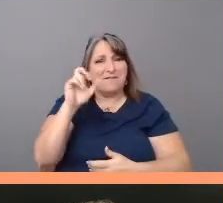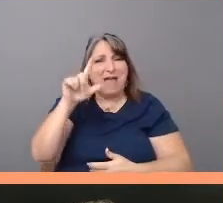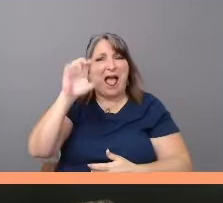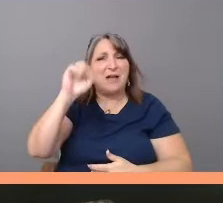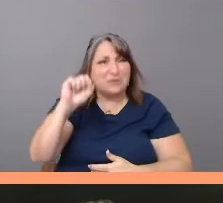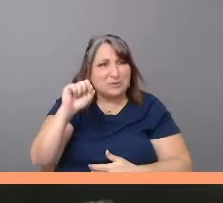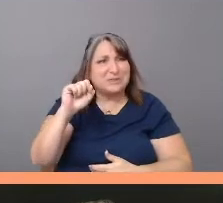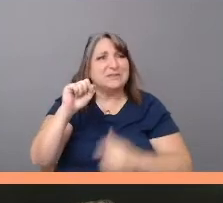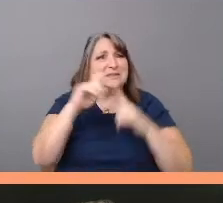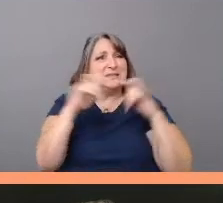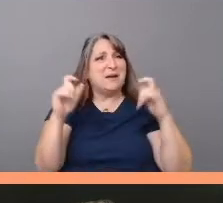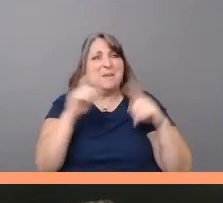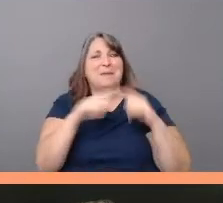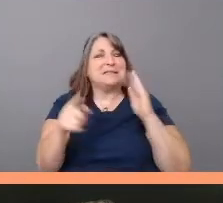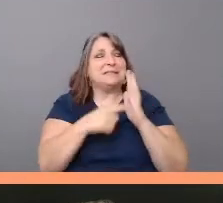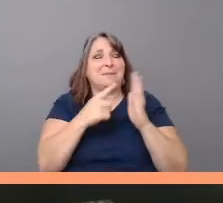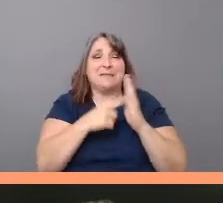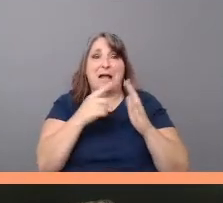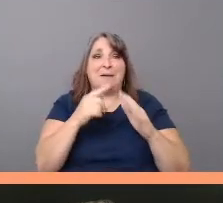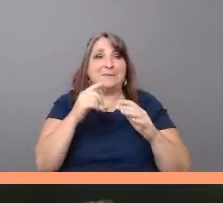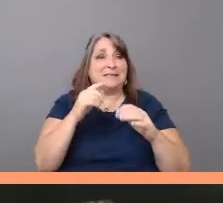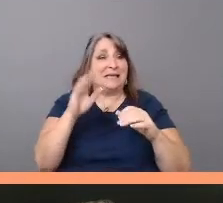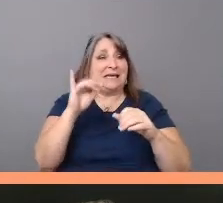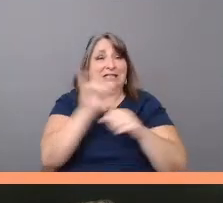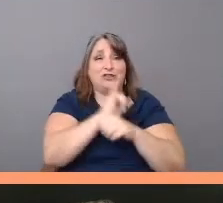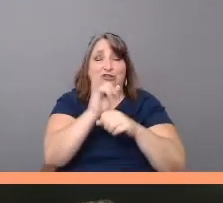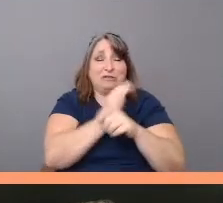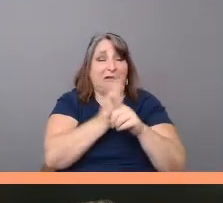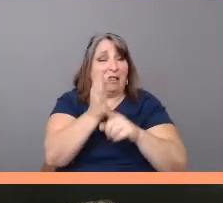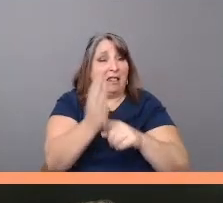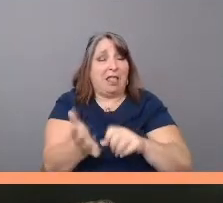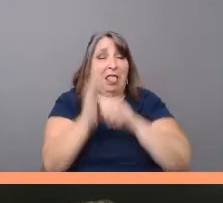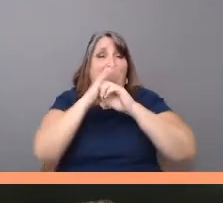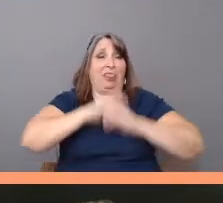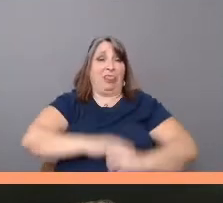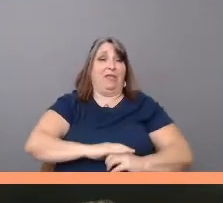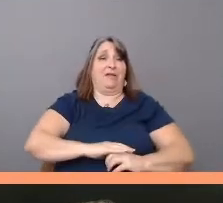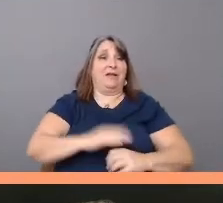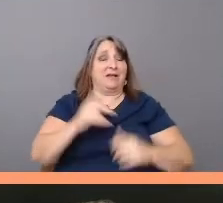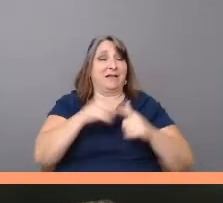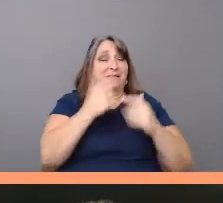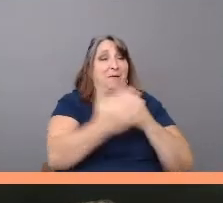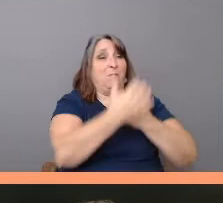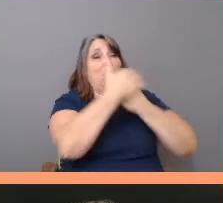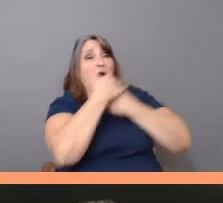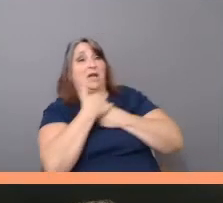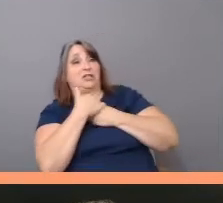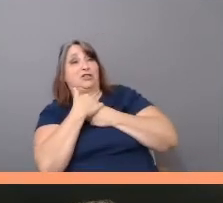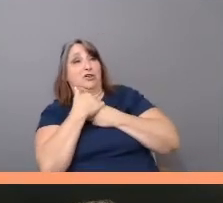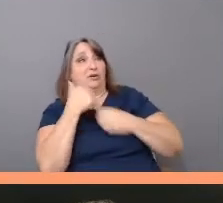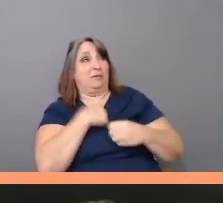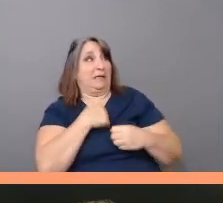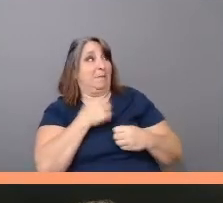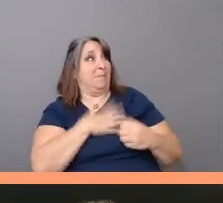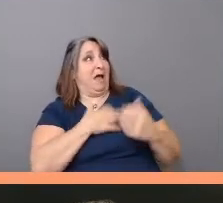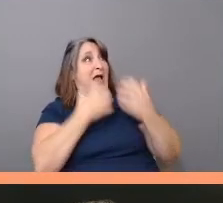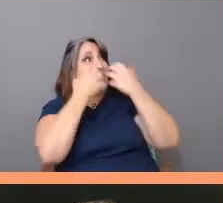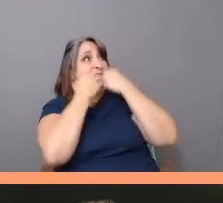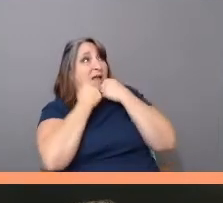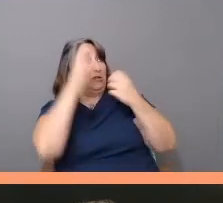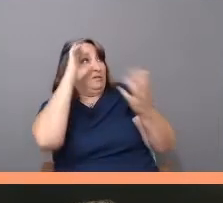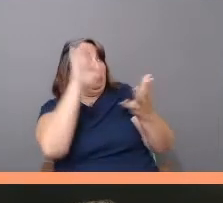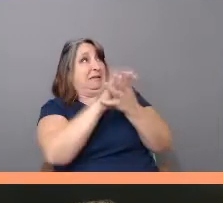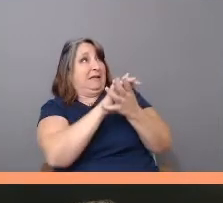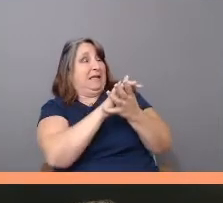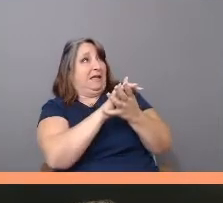industry puts on us. And when those pressures come, we either hold tight to those values or we let those